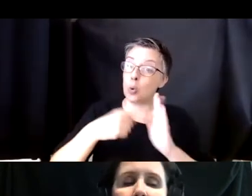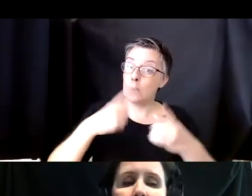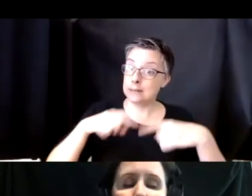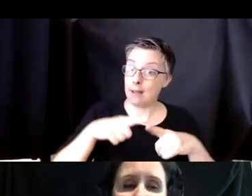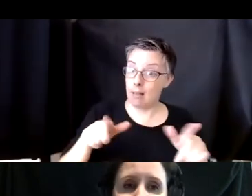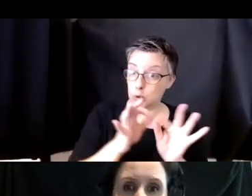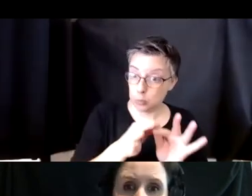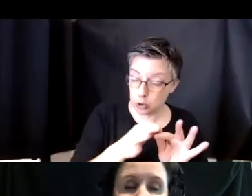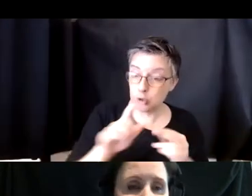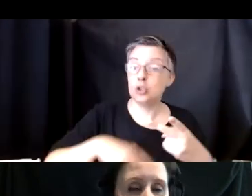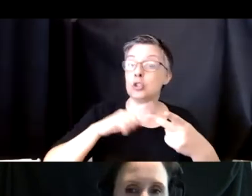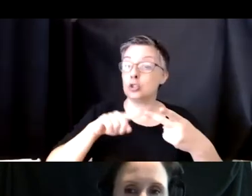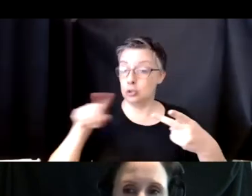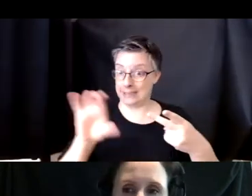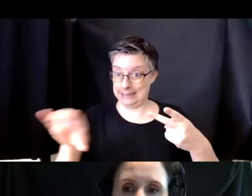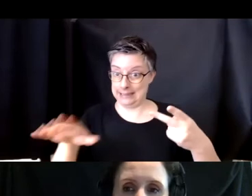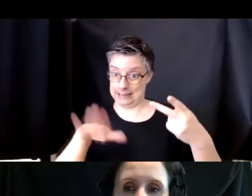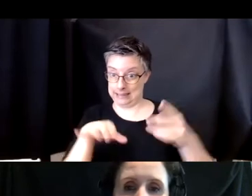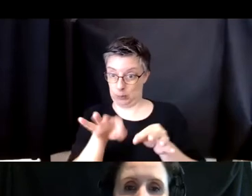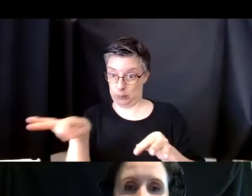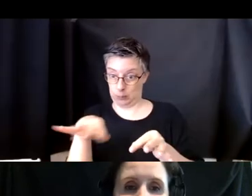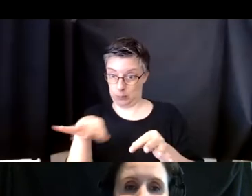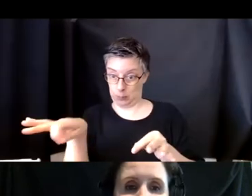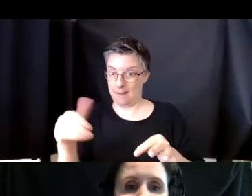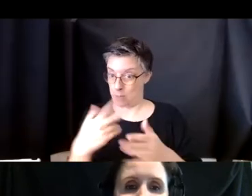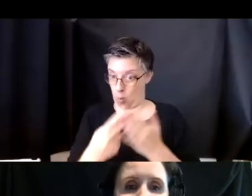interpreter and we are showing closed caption.